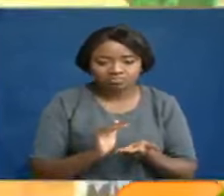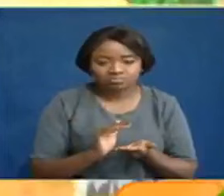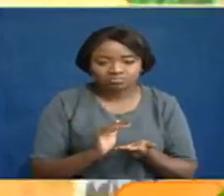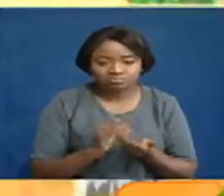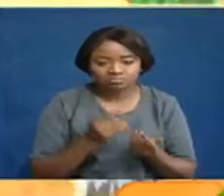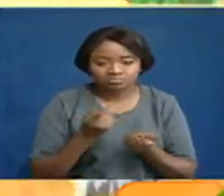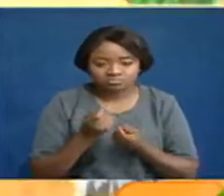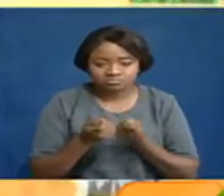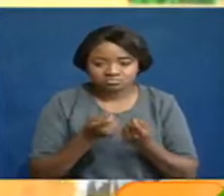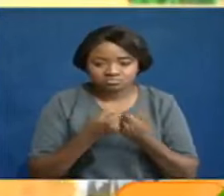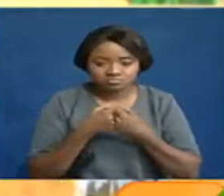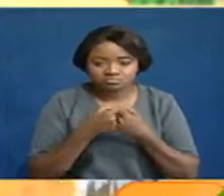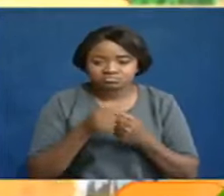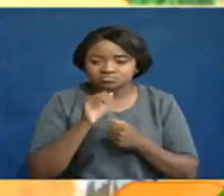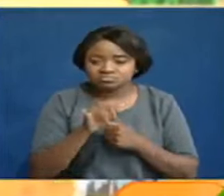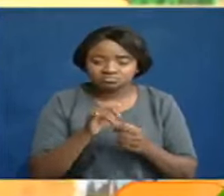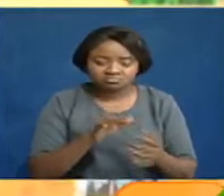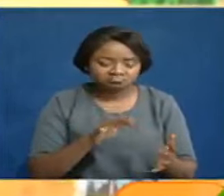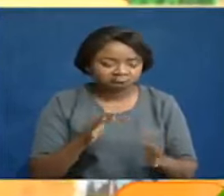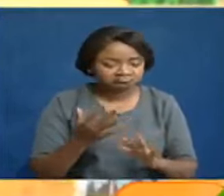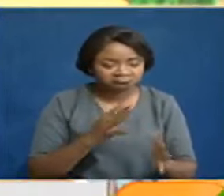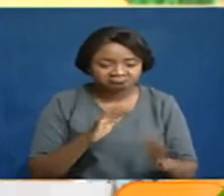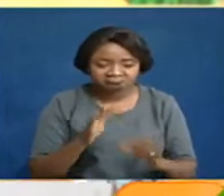around 170